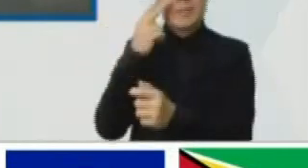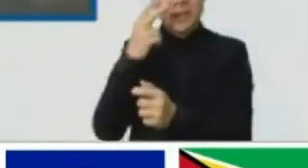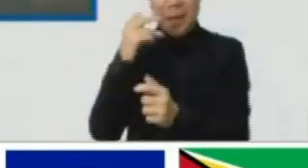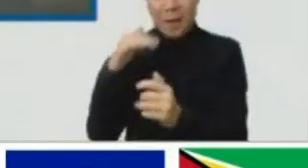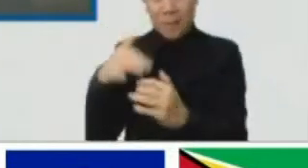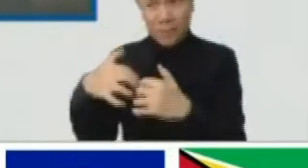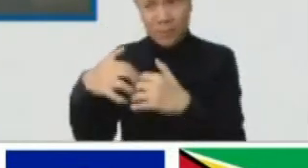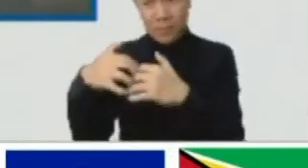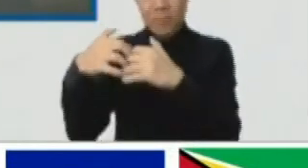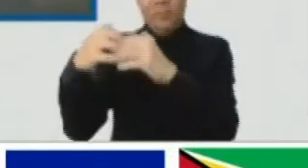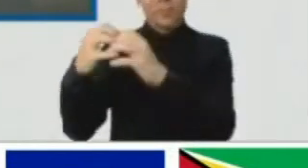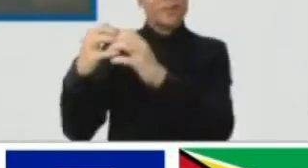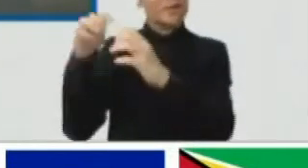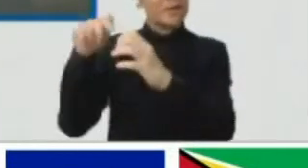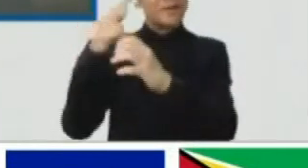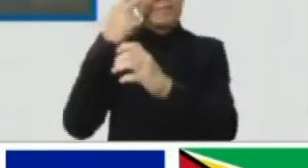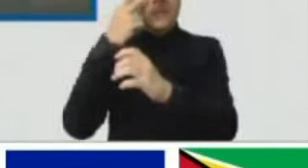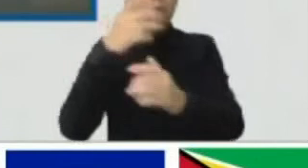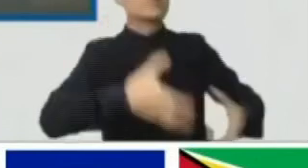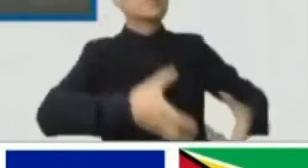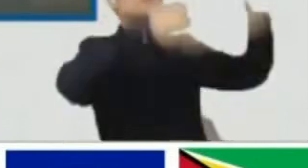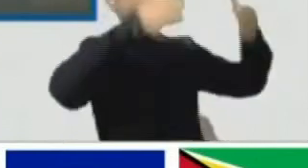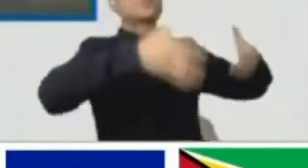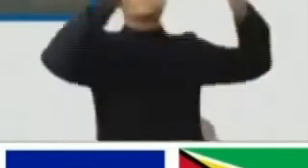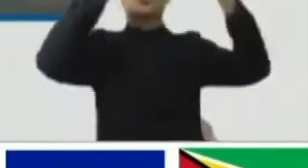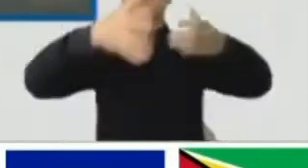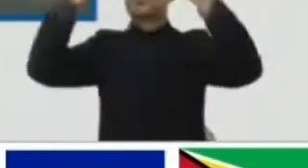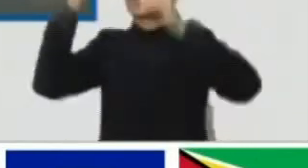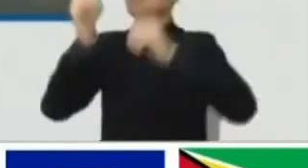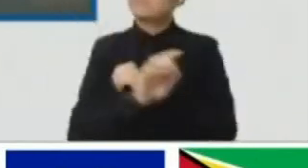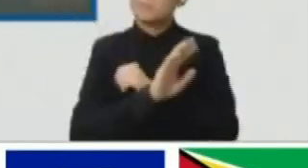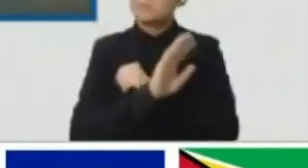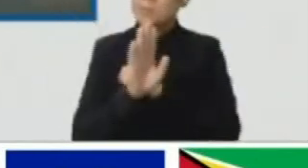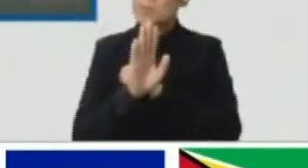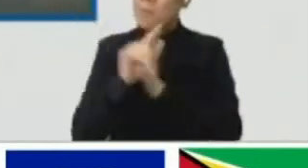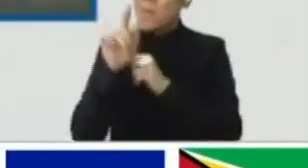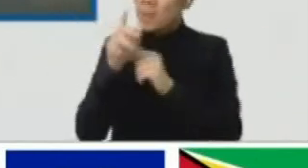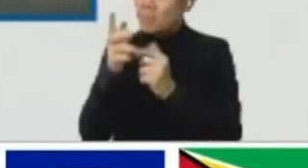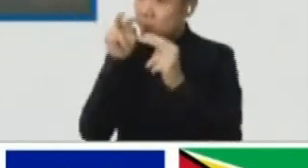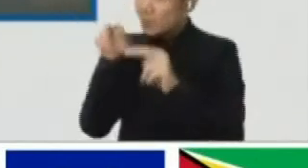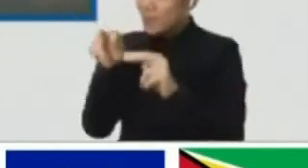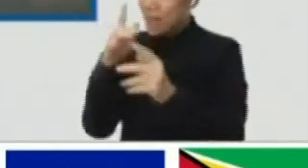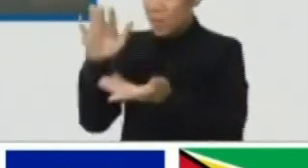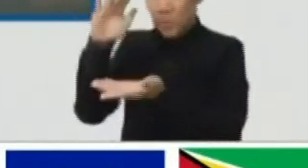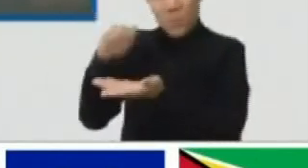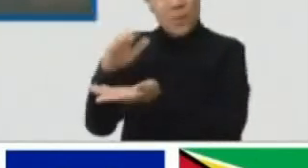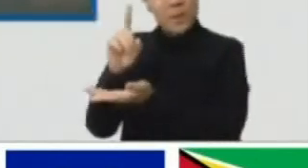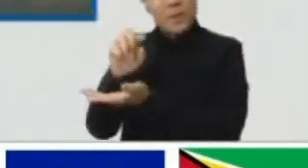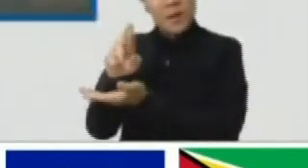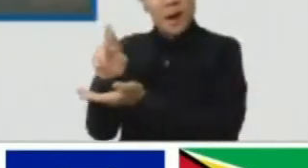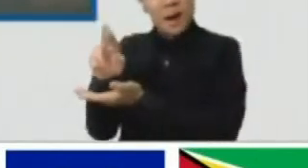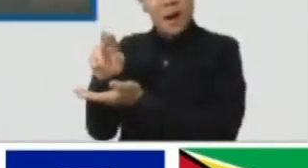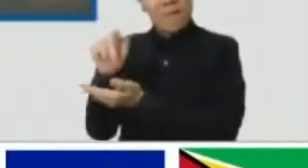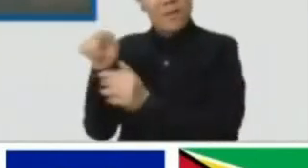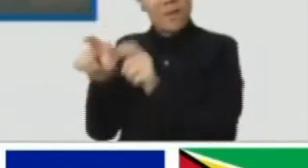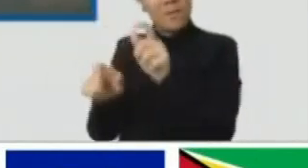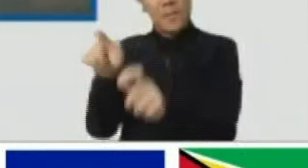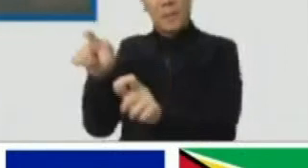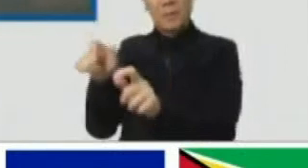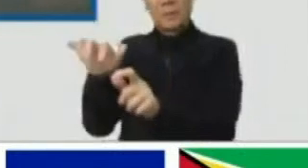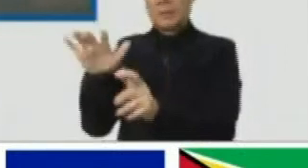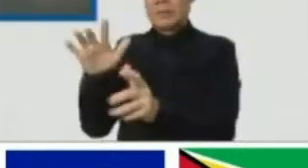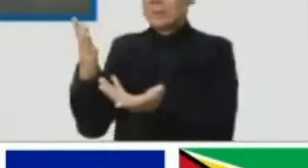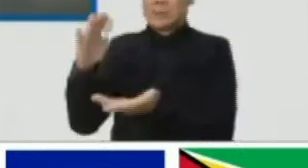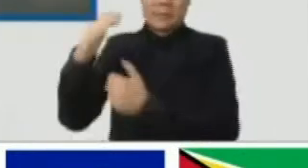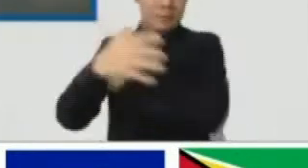think about infrastructure, which must think of the goal to prevent disaster from causing people fall back to poverty because